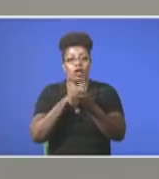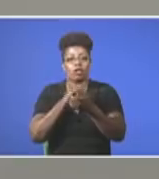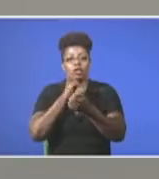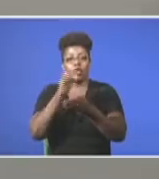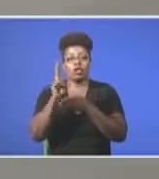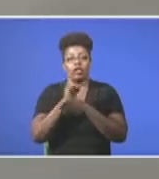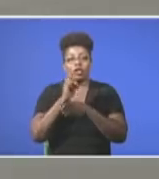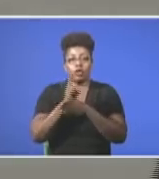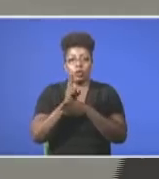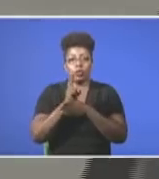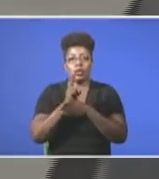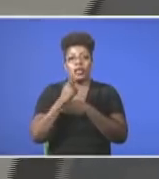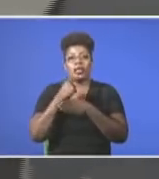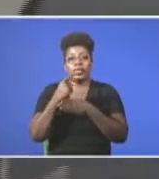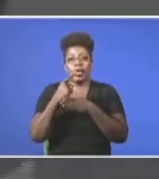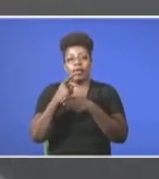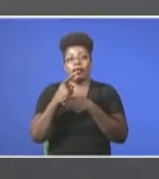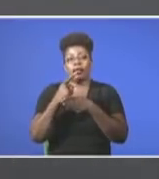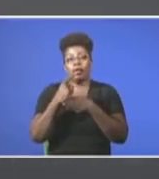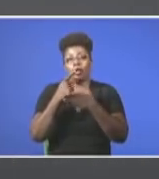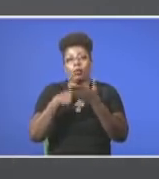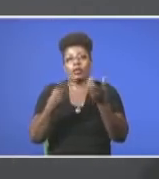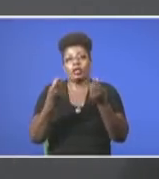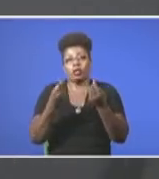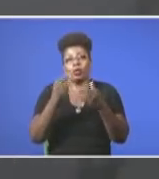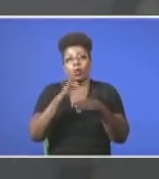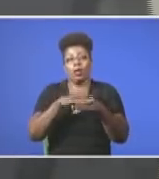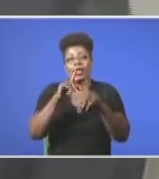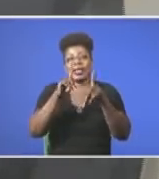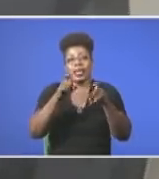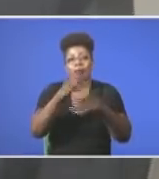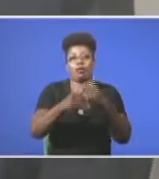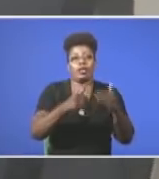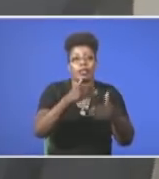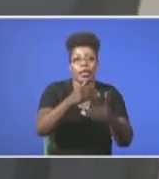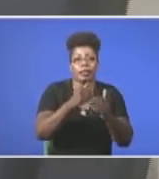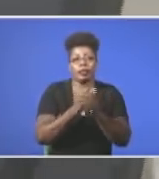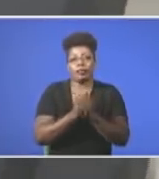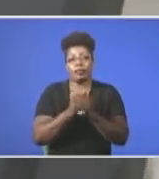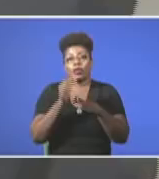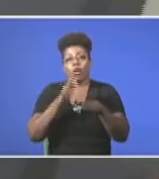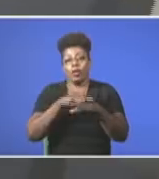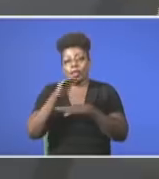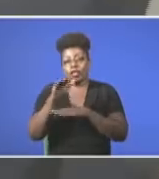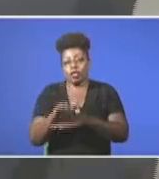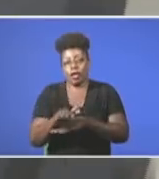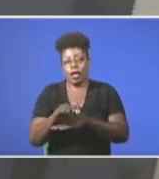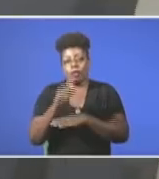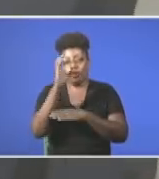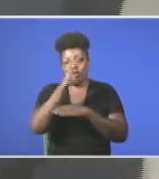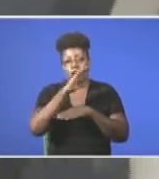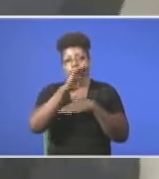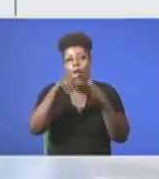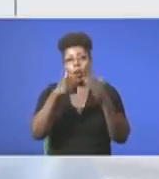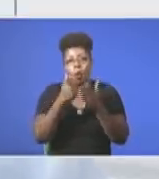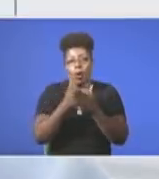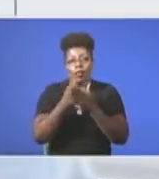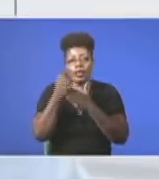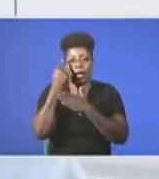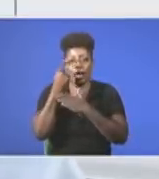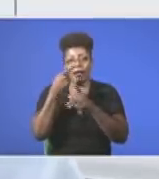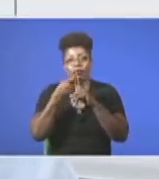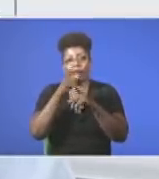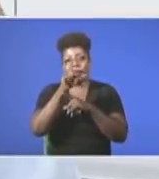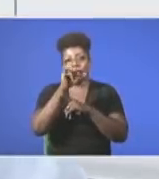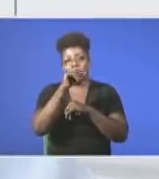gave us a play-by-play on the examination process. Eye examination on a child, we check every structure of the eye. We go from the